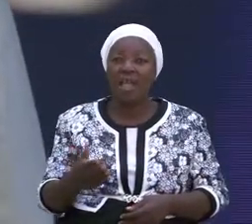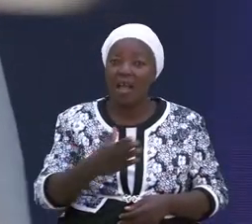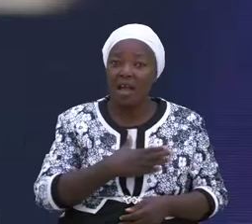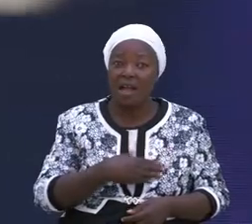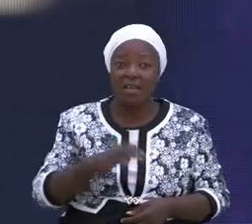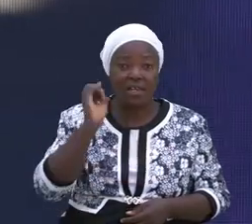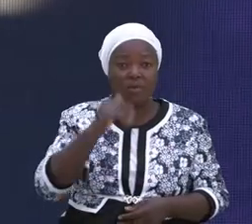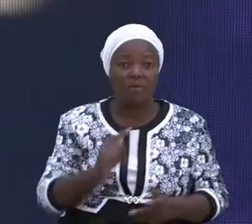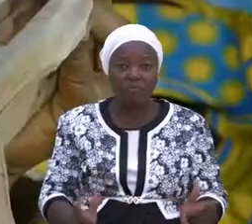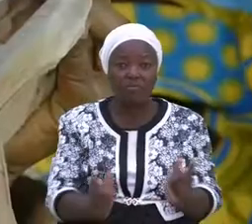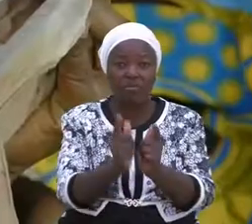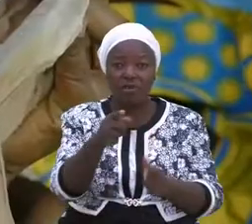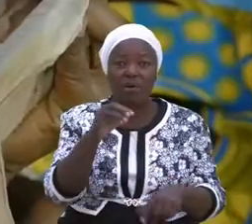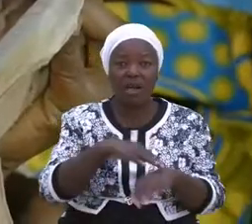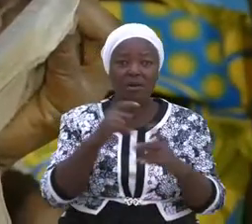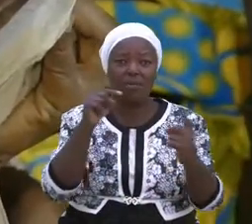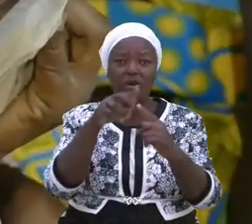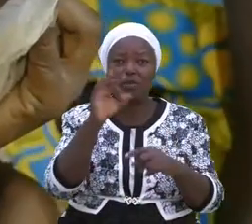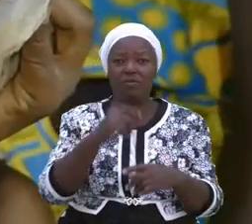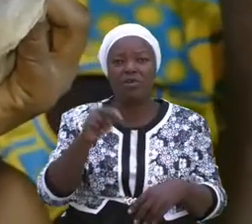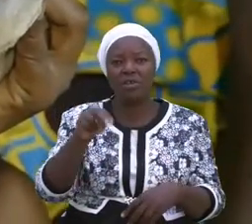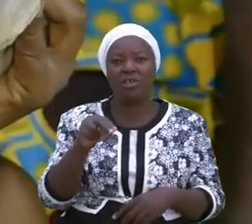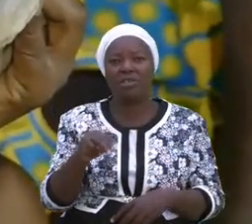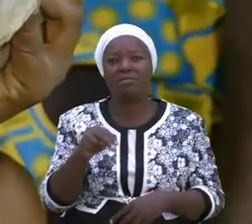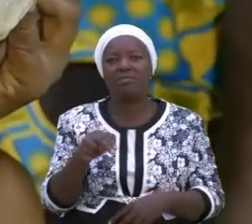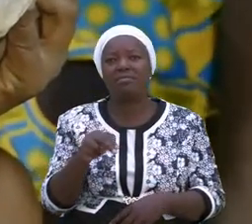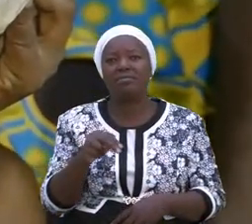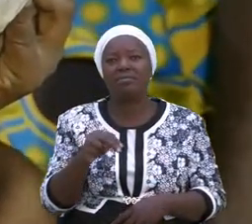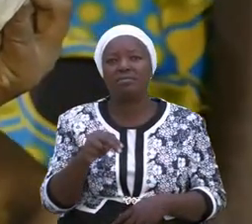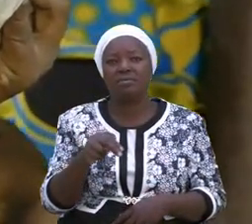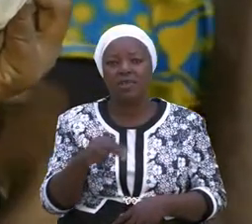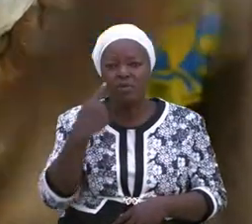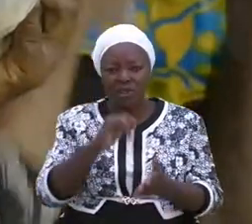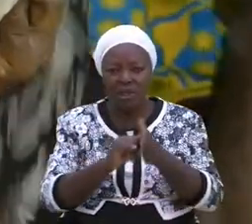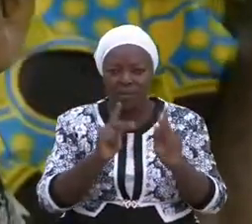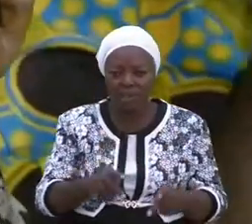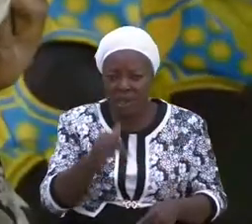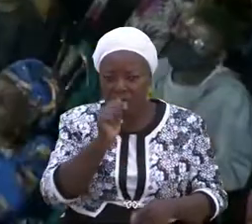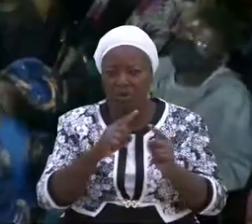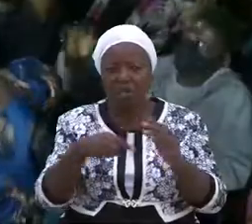you at the point of your need. Who